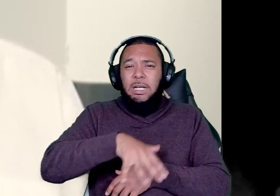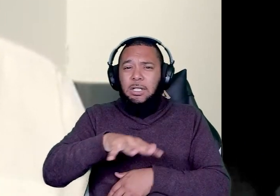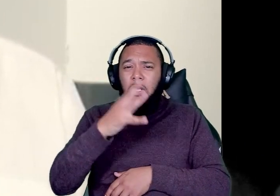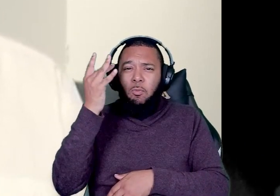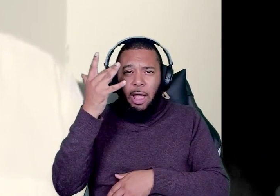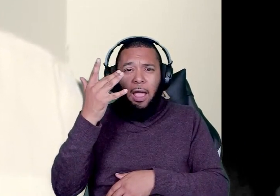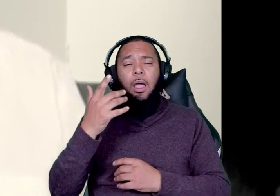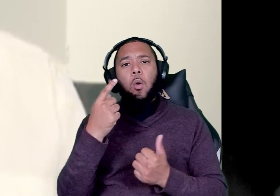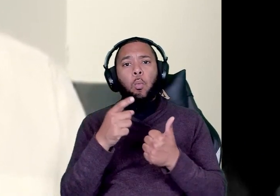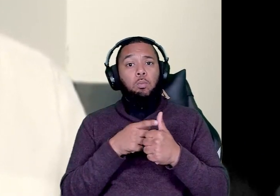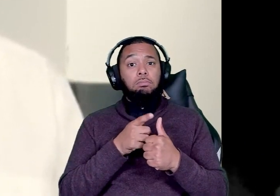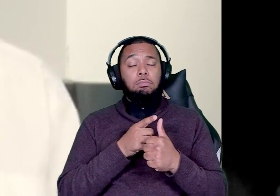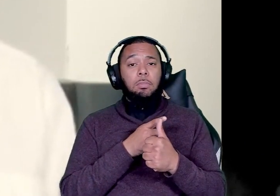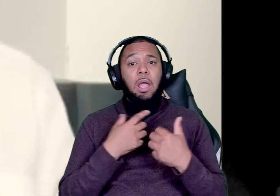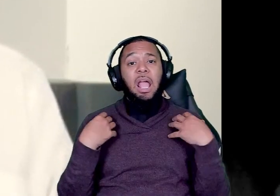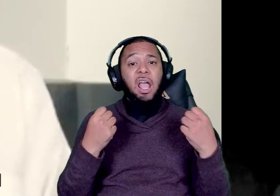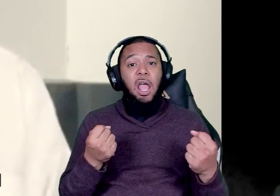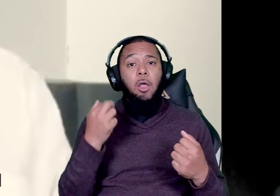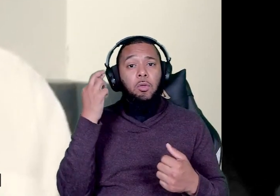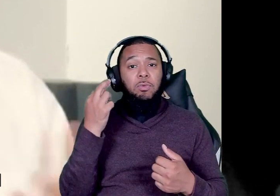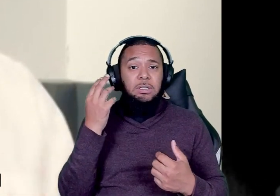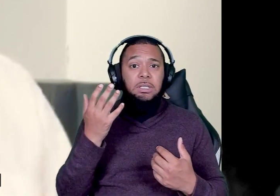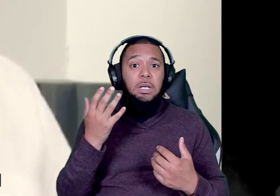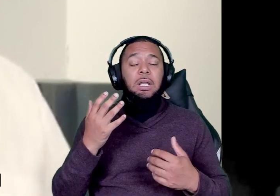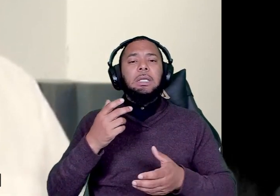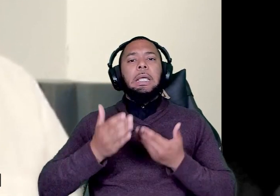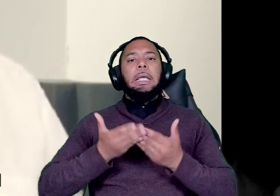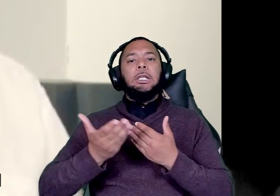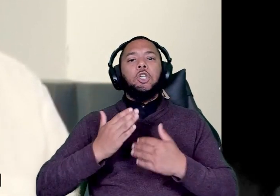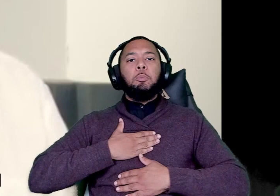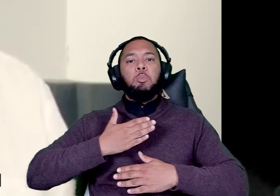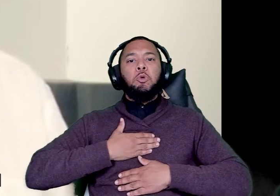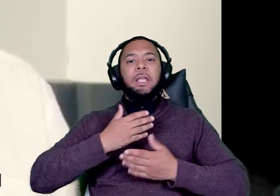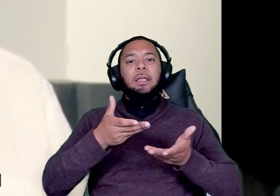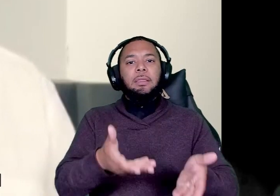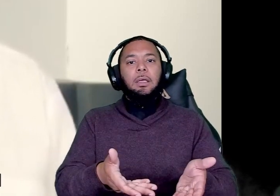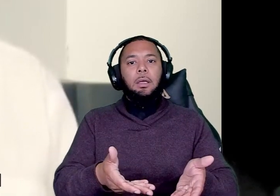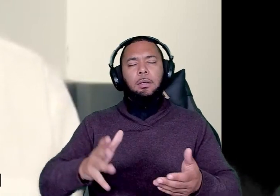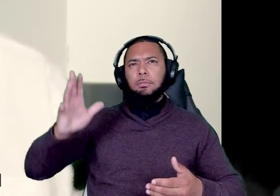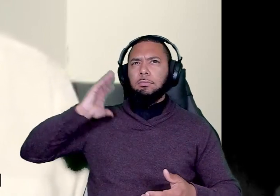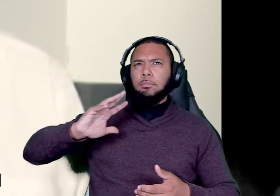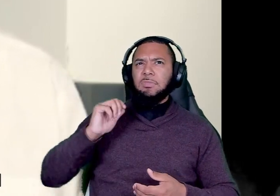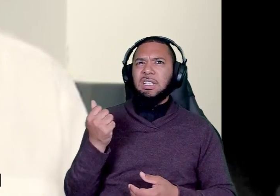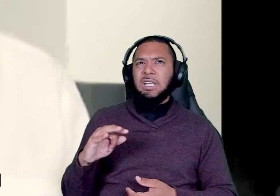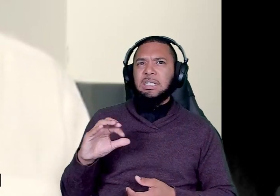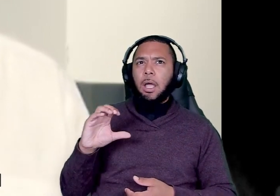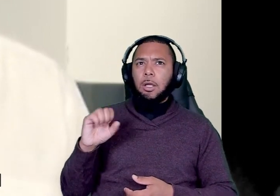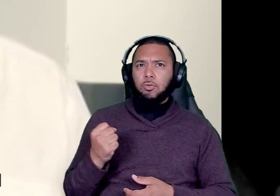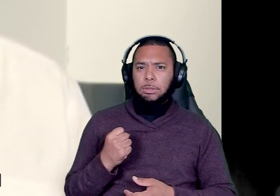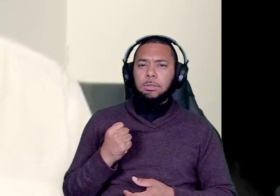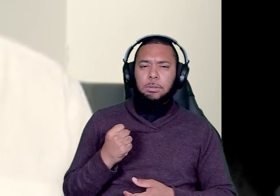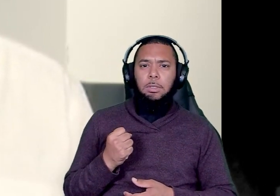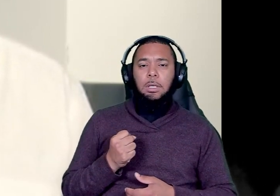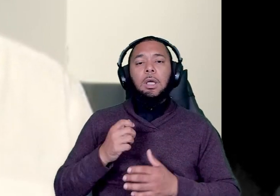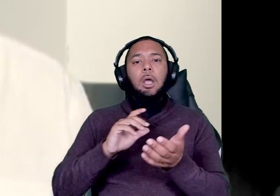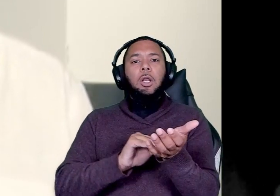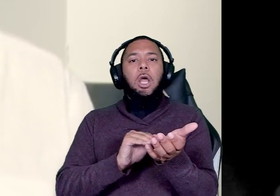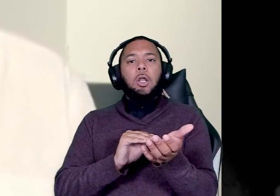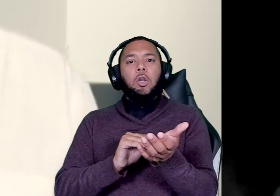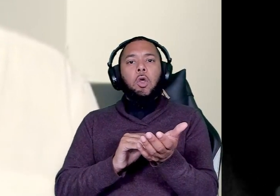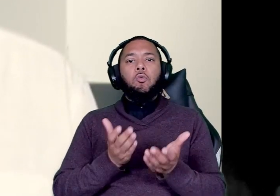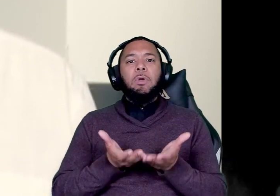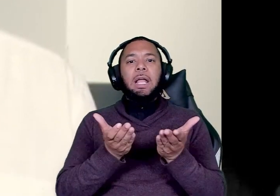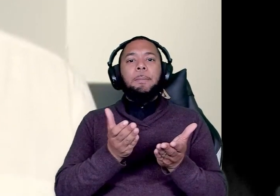health reasons. It's easier to breathe in the desert. Back in the early part of the 1900s, doctors would recommend that people that